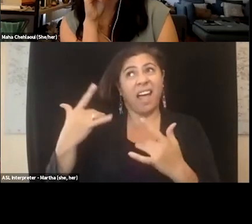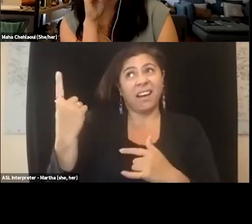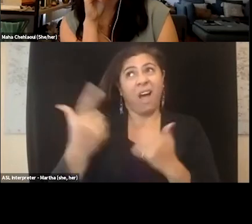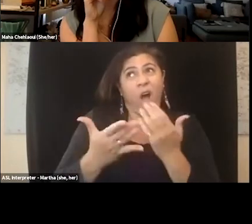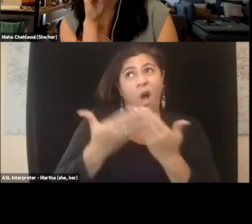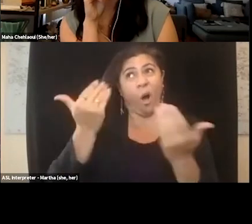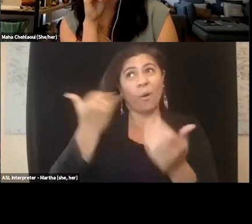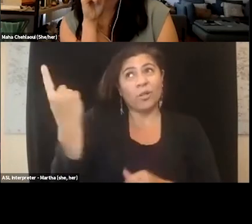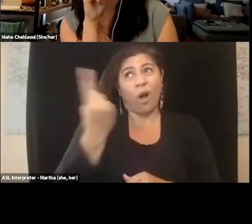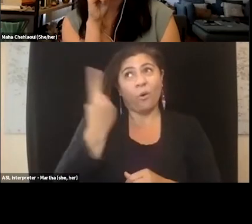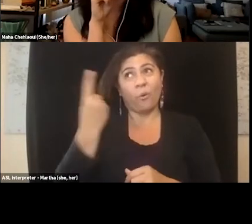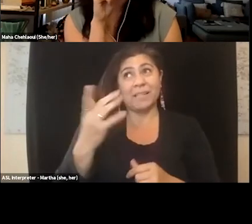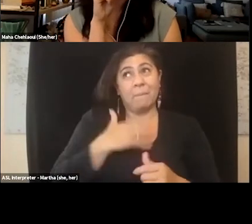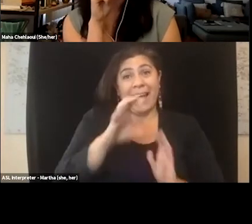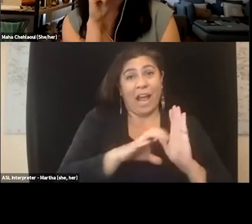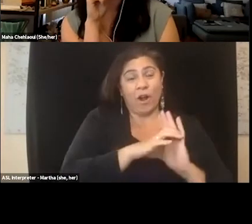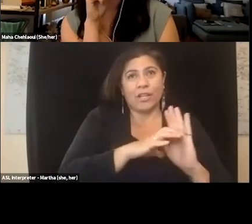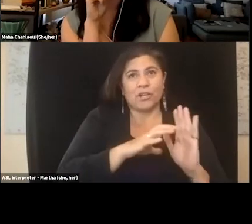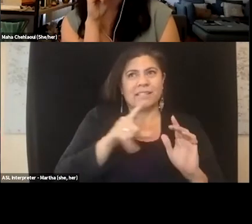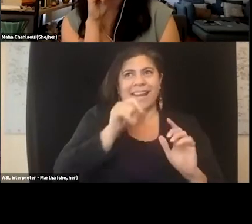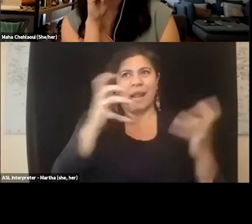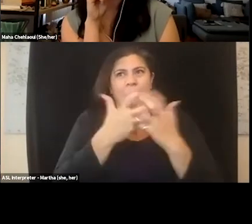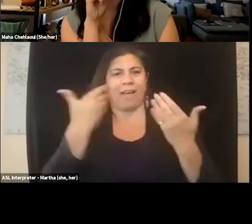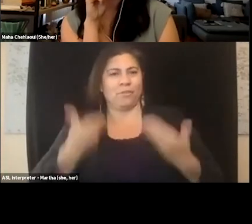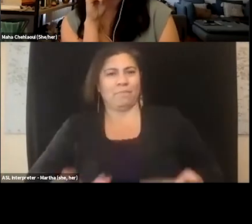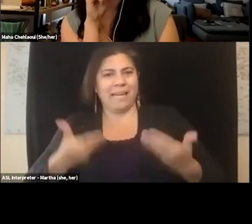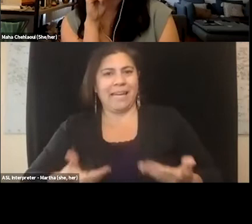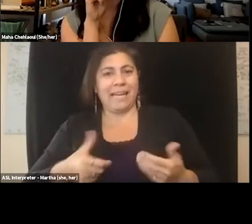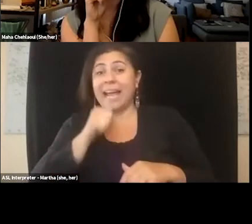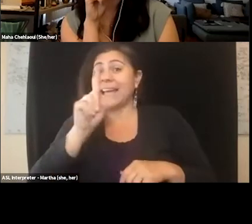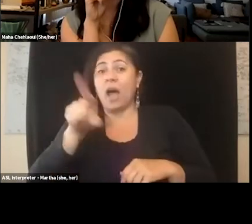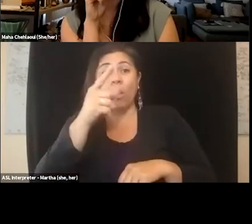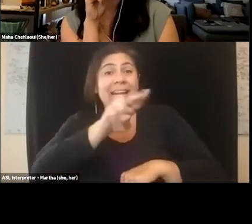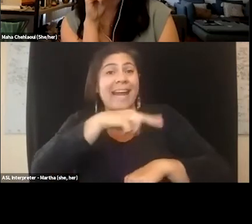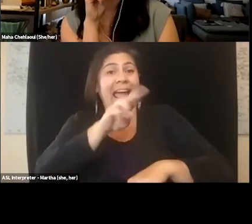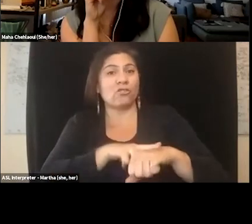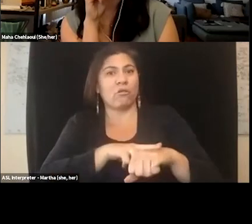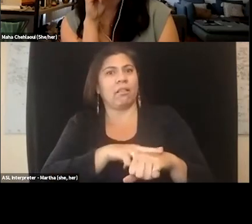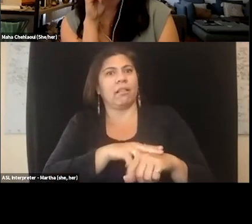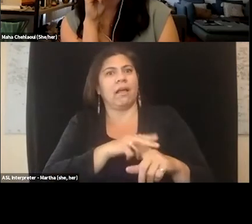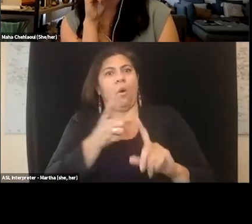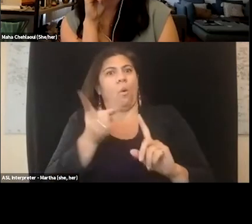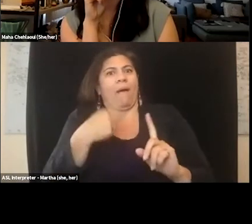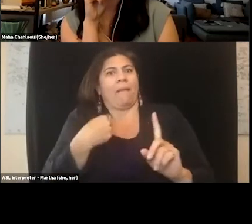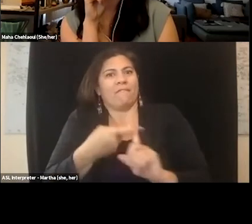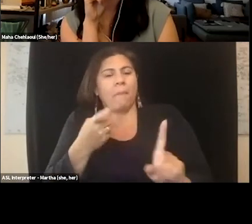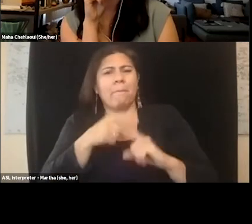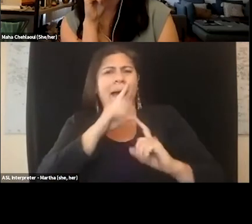are nothing like me, if not, never mind national background, but at least